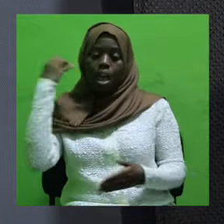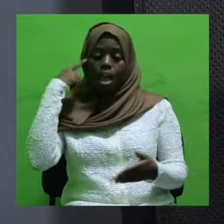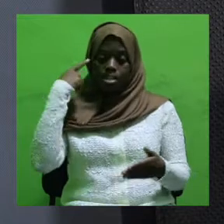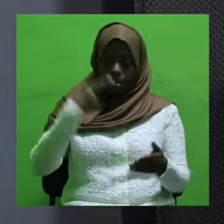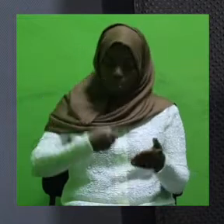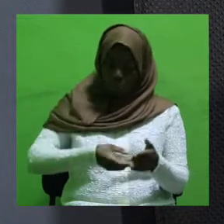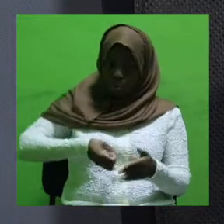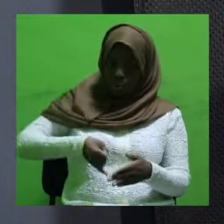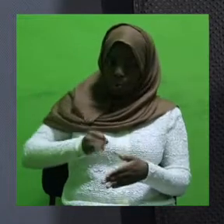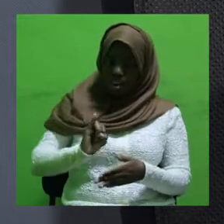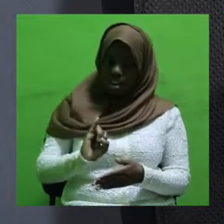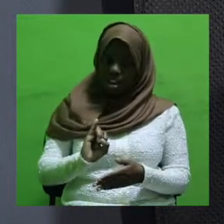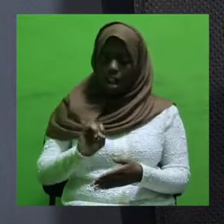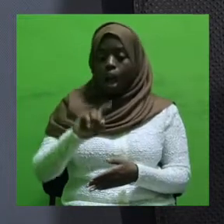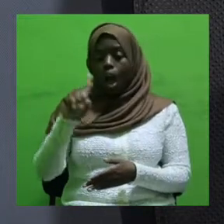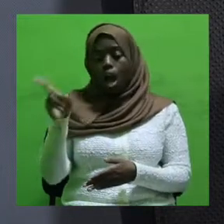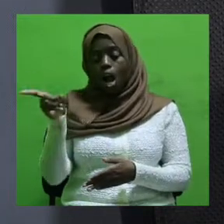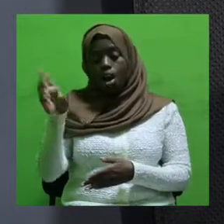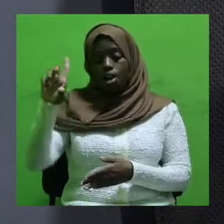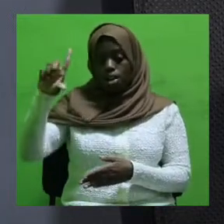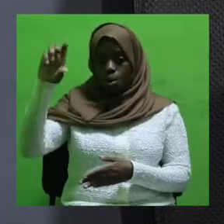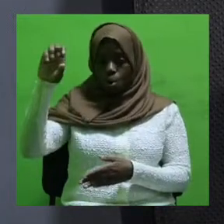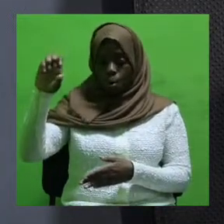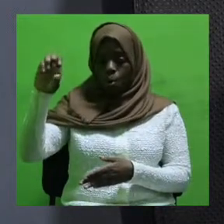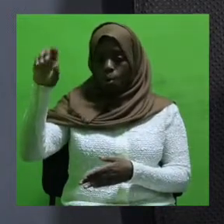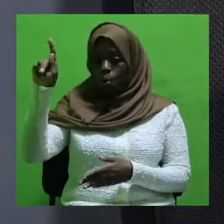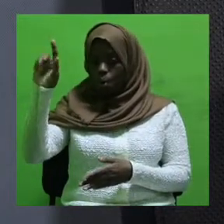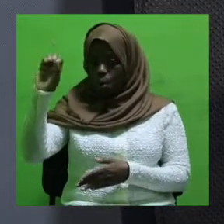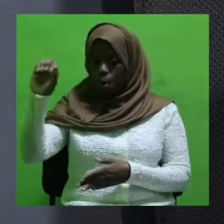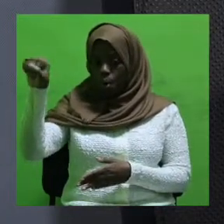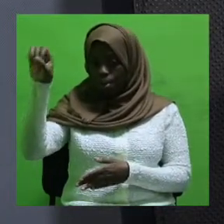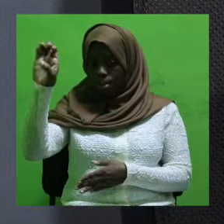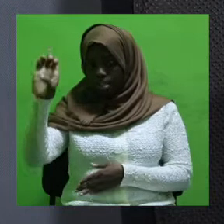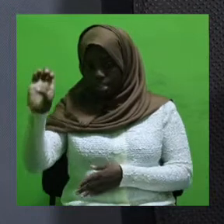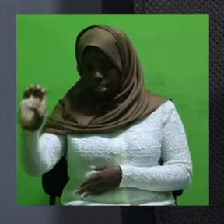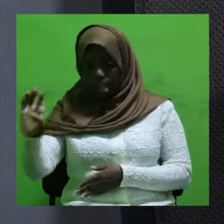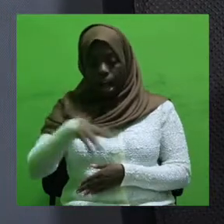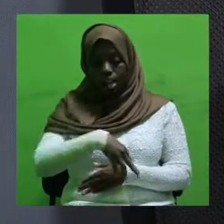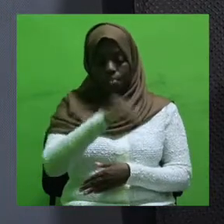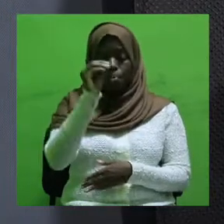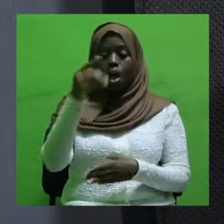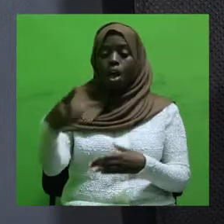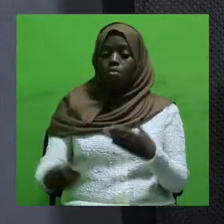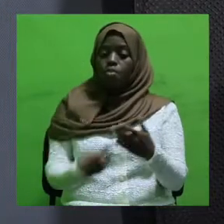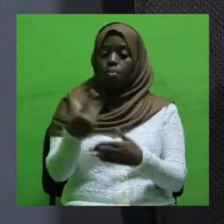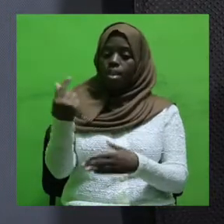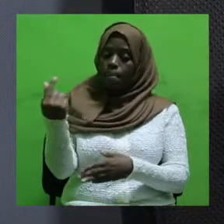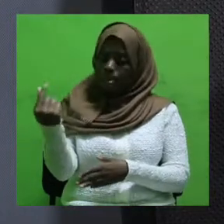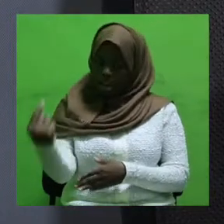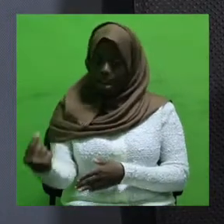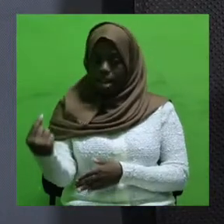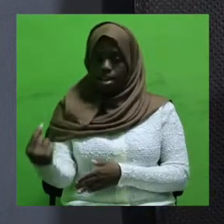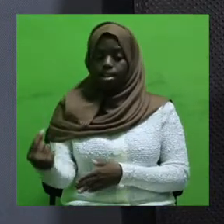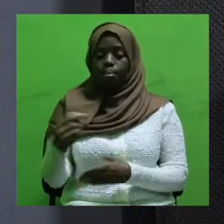such as urea, such as glucose, amino acids, and so on are removed from the blood,